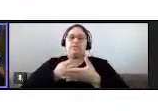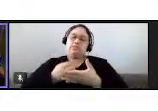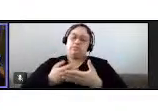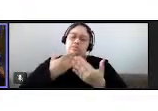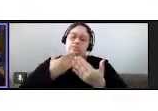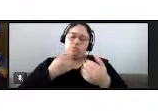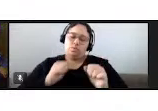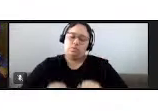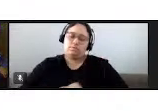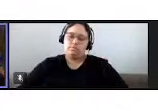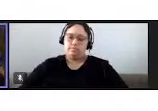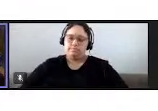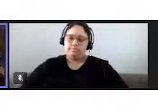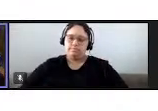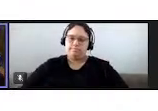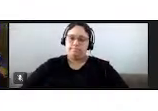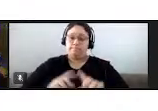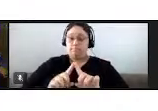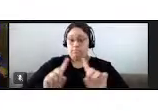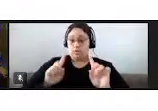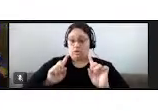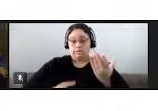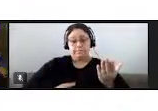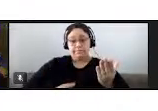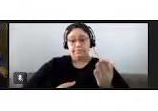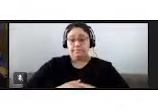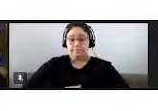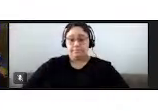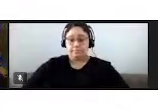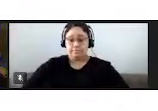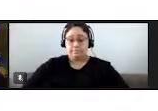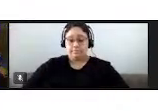you, Chair. Department.